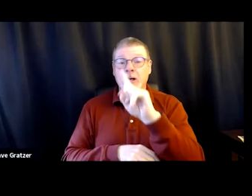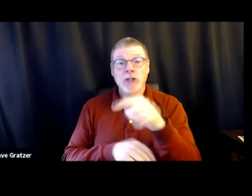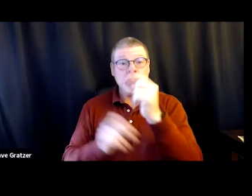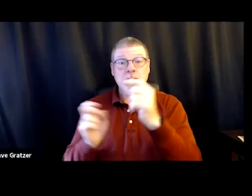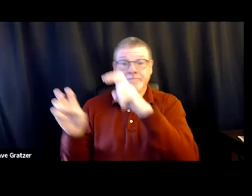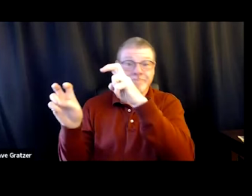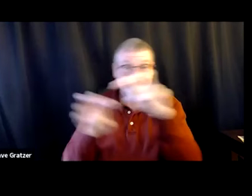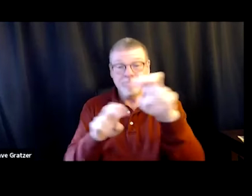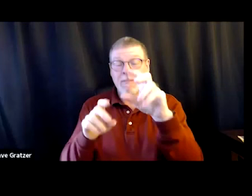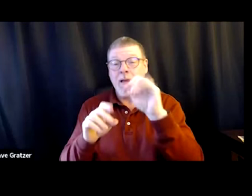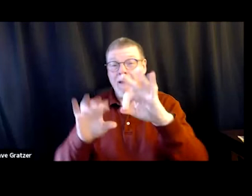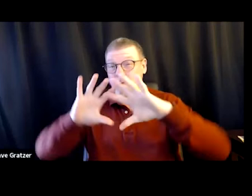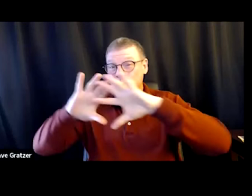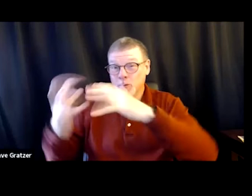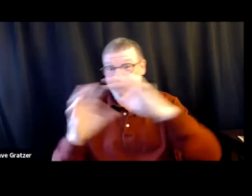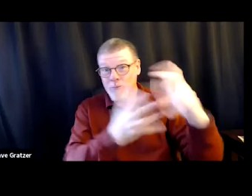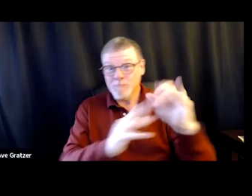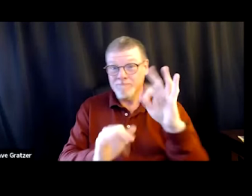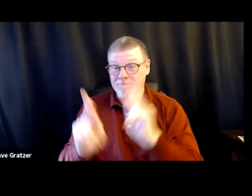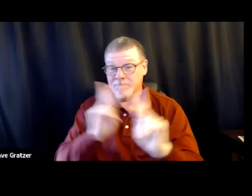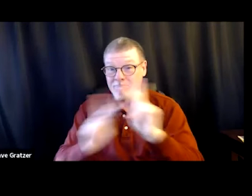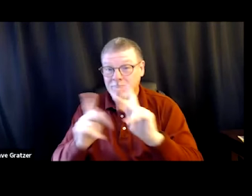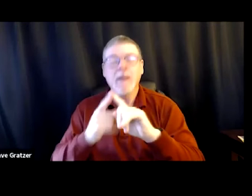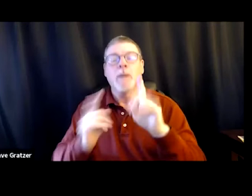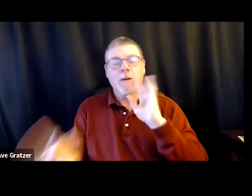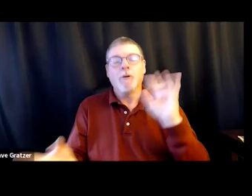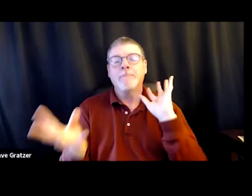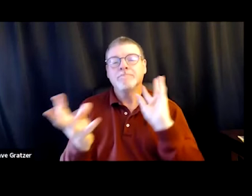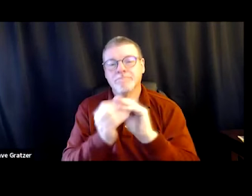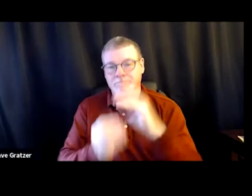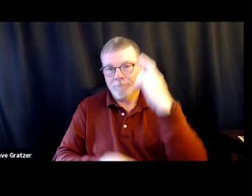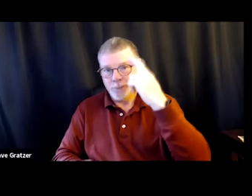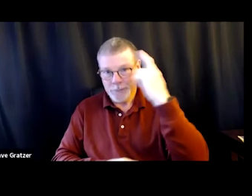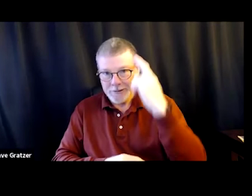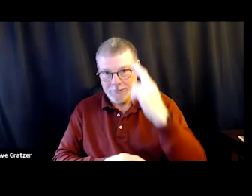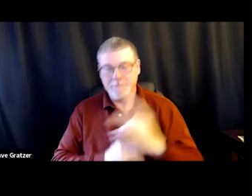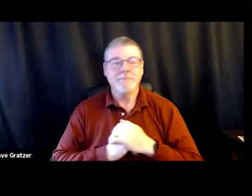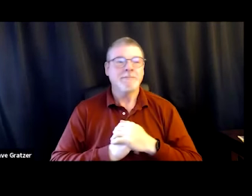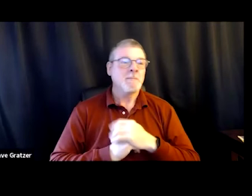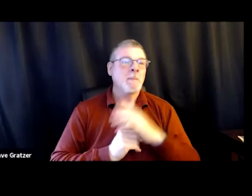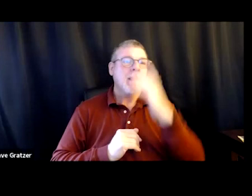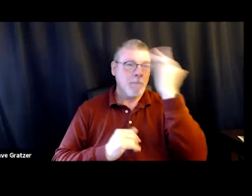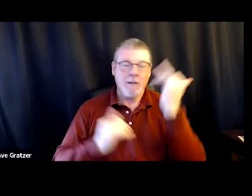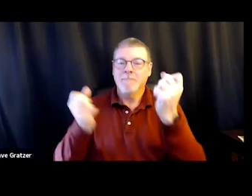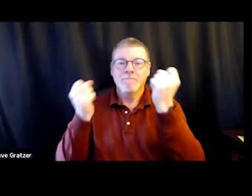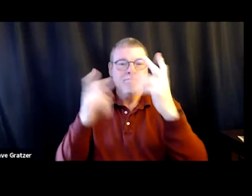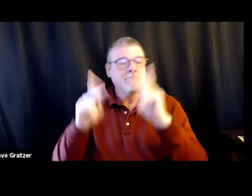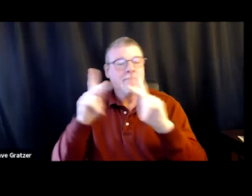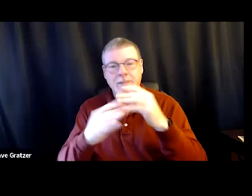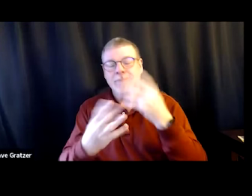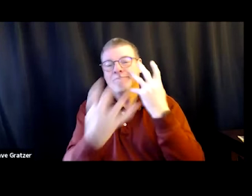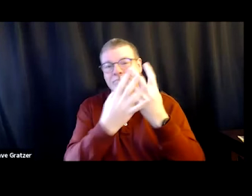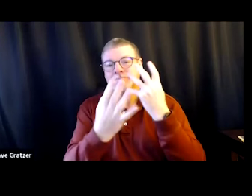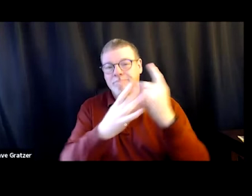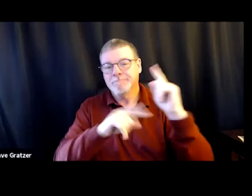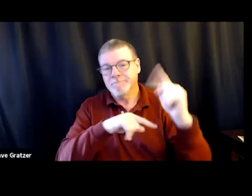of the demography overall in the general population, but a culmination of factors driven by longstanding punitive practices and the